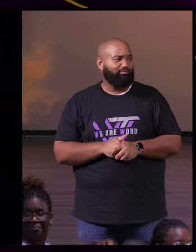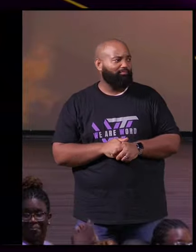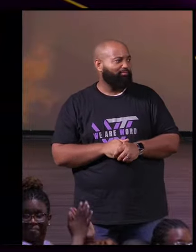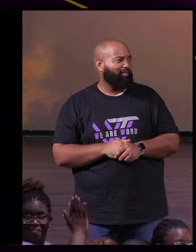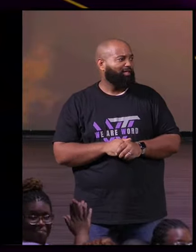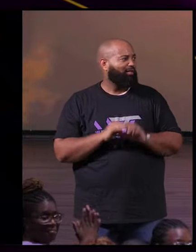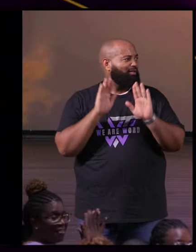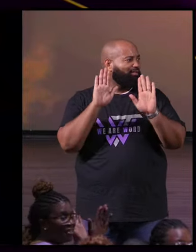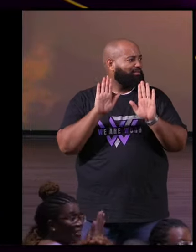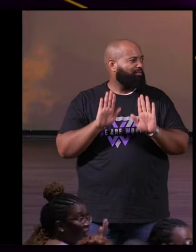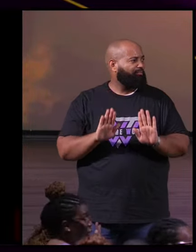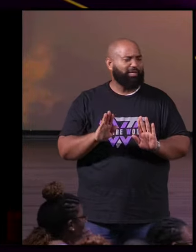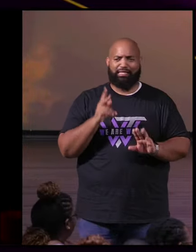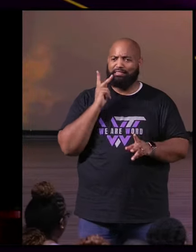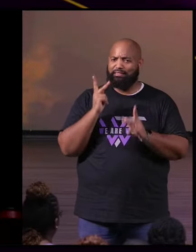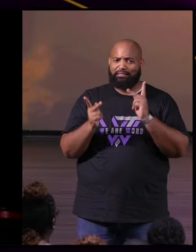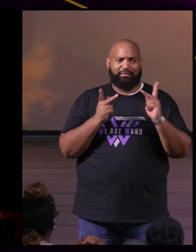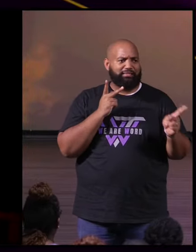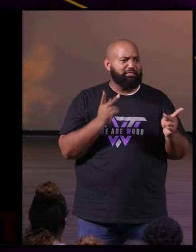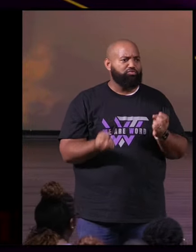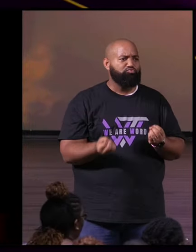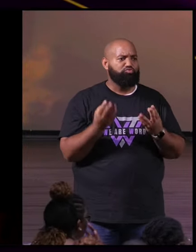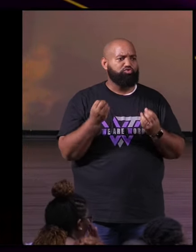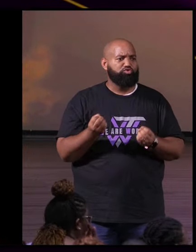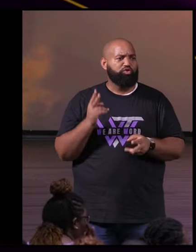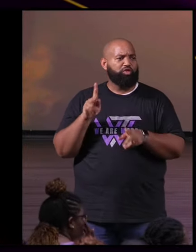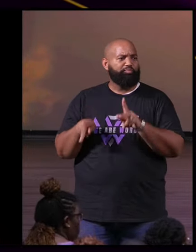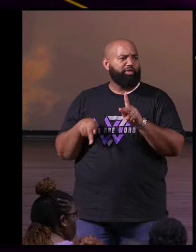it's phenomenal. And